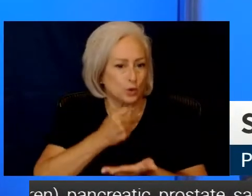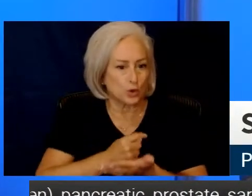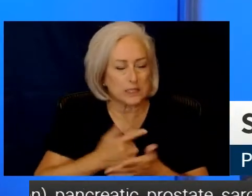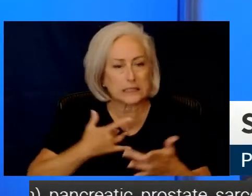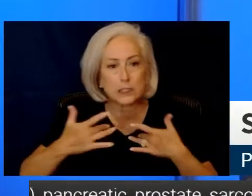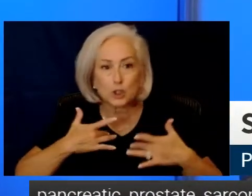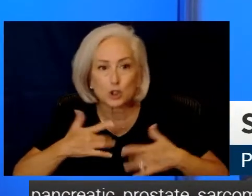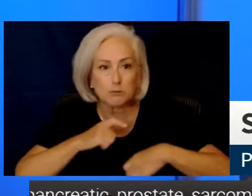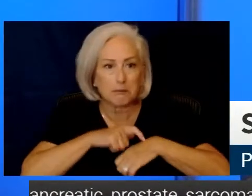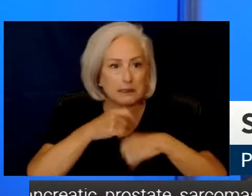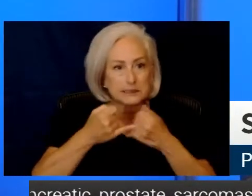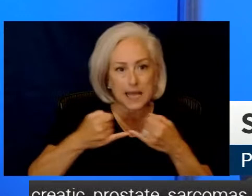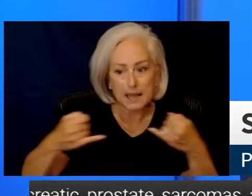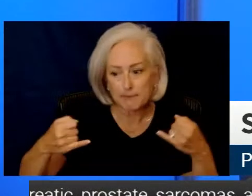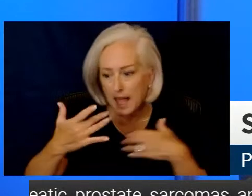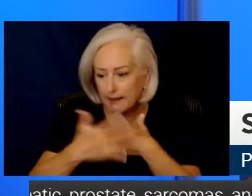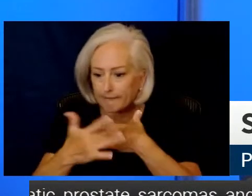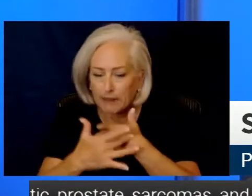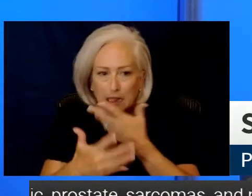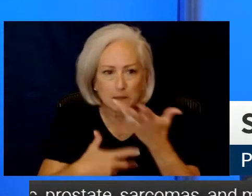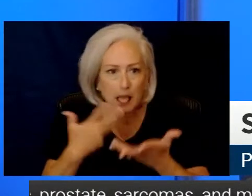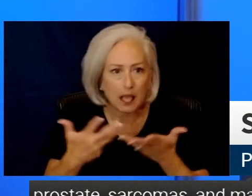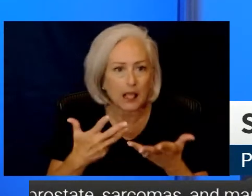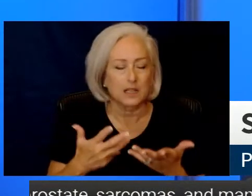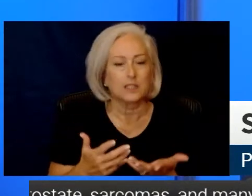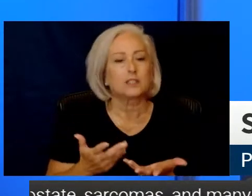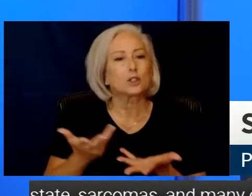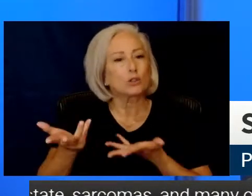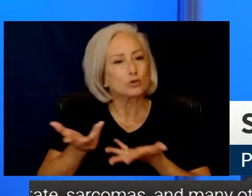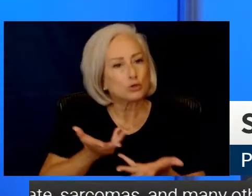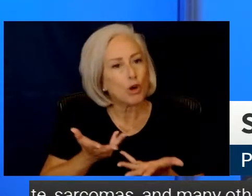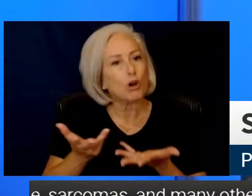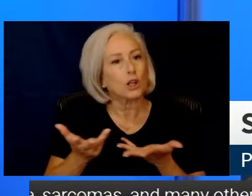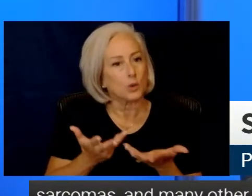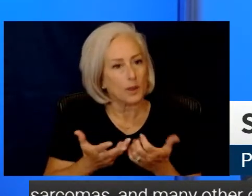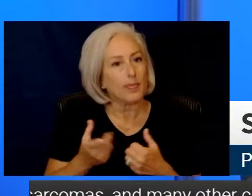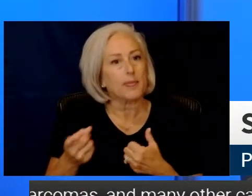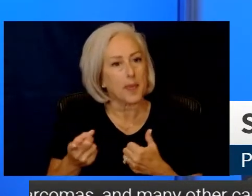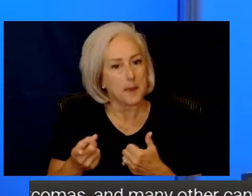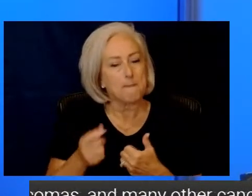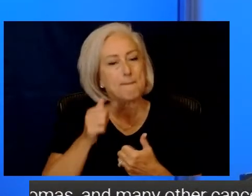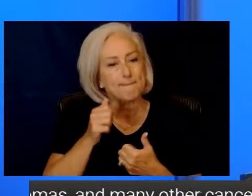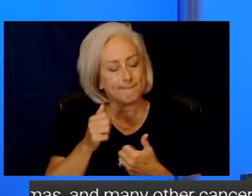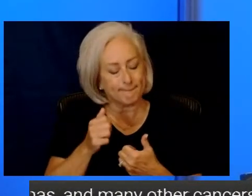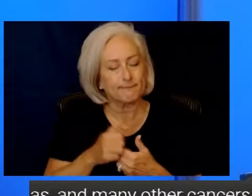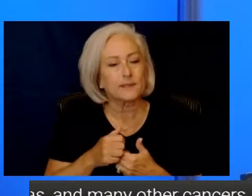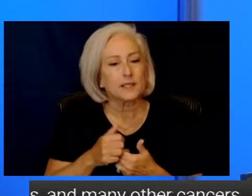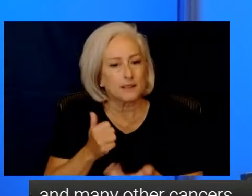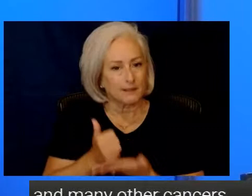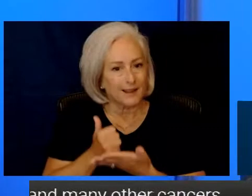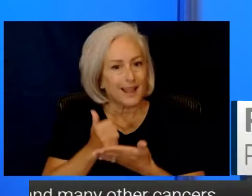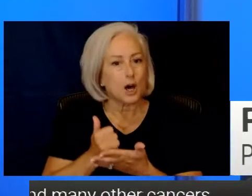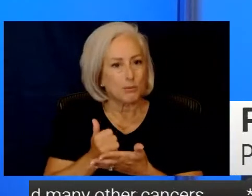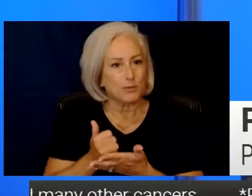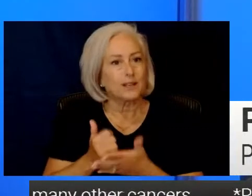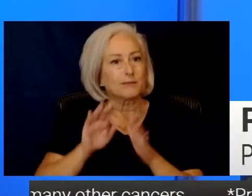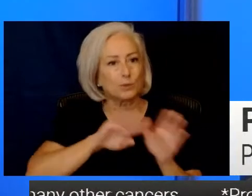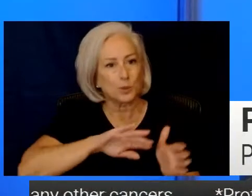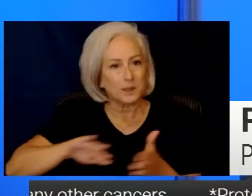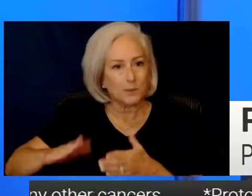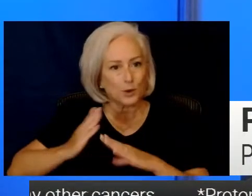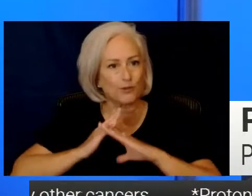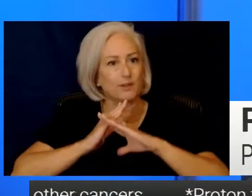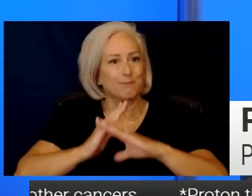So it's talking them through that process and like I said, getting through those barriers to care and getting them in with the right doctor, the